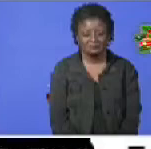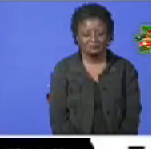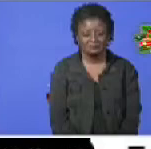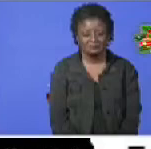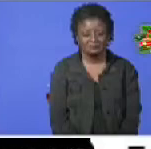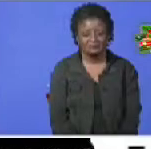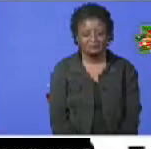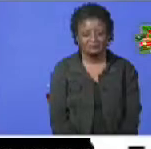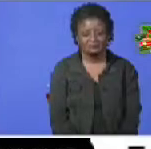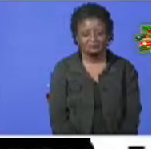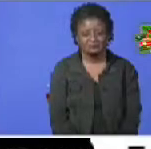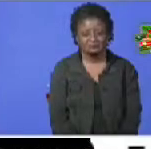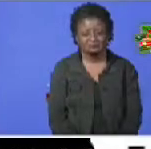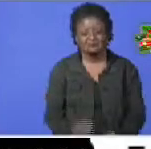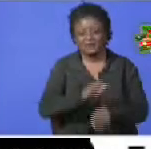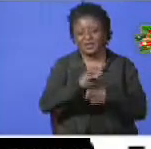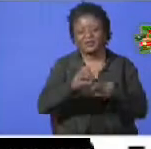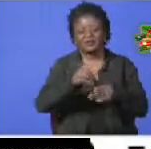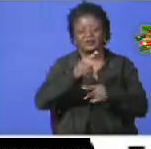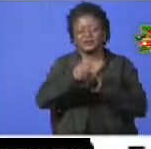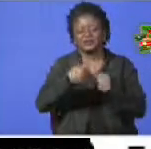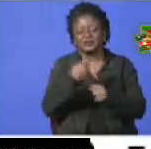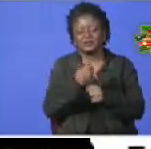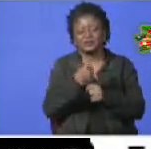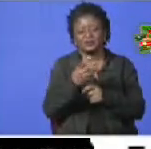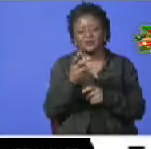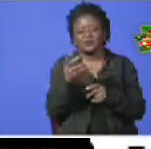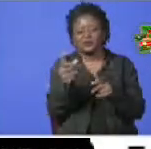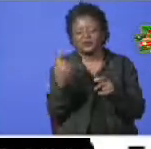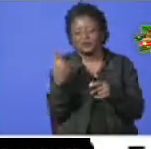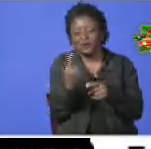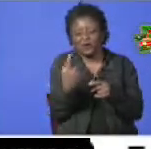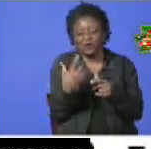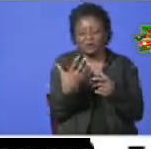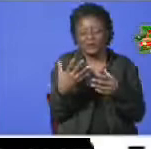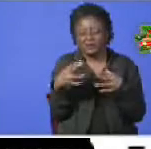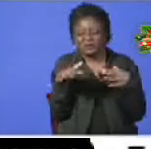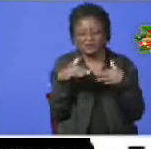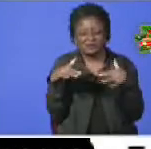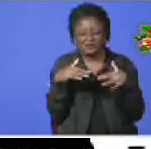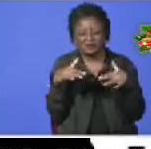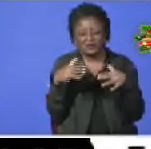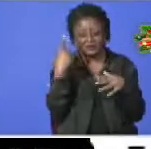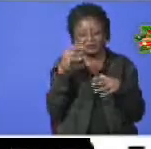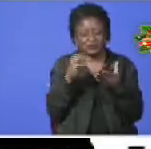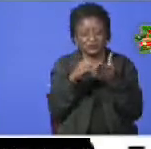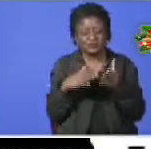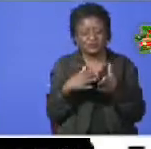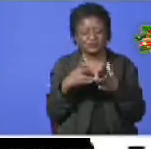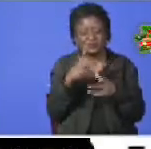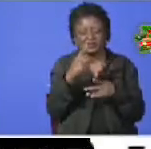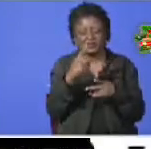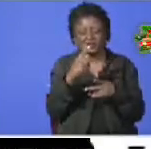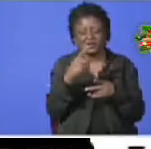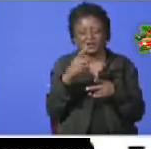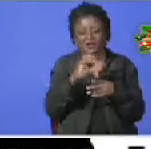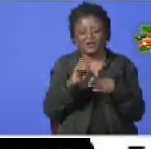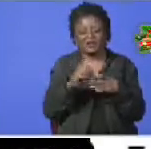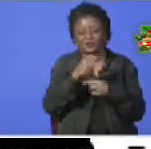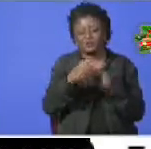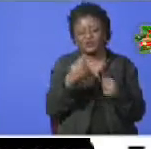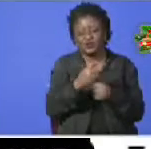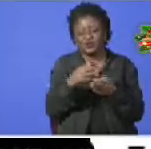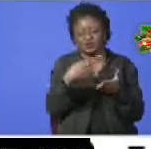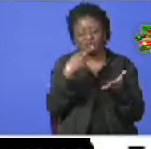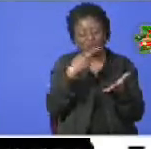End of term is always nerve-wracking for students, as report card day is that time to show just how hard they've worked. Today, in the